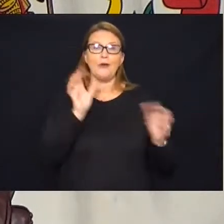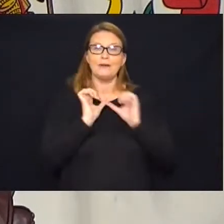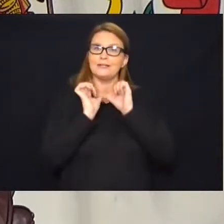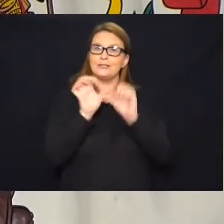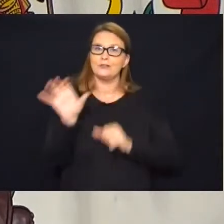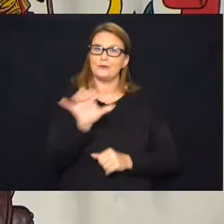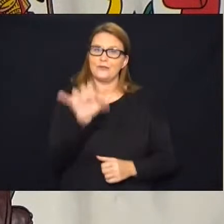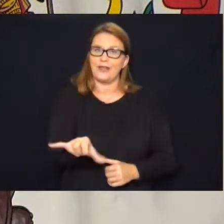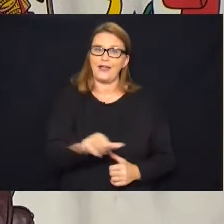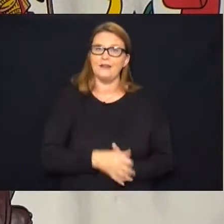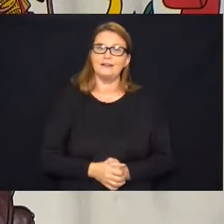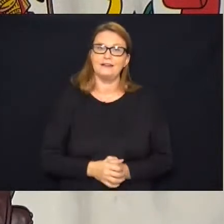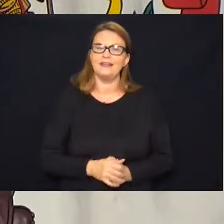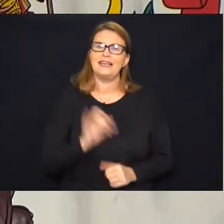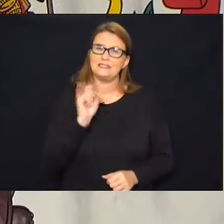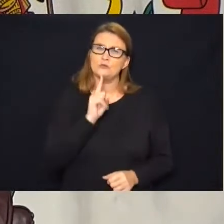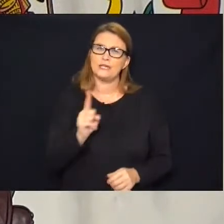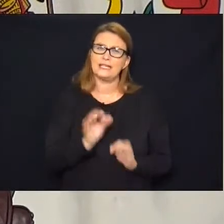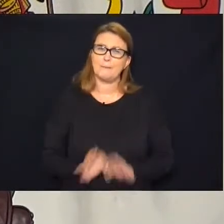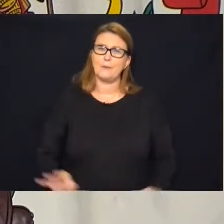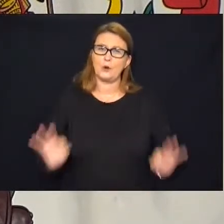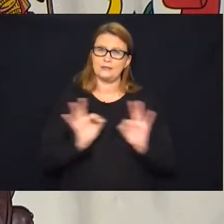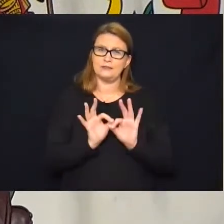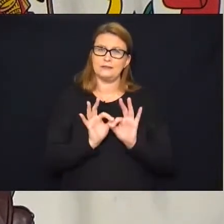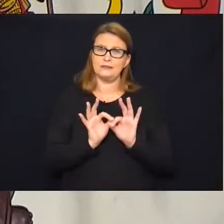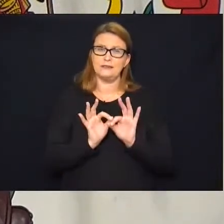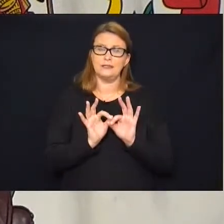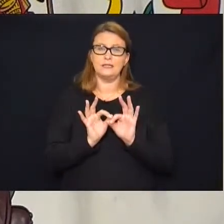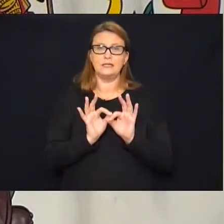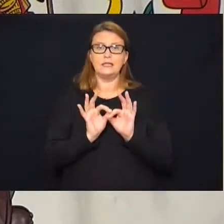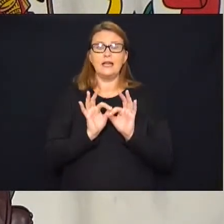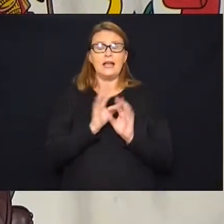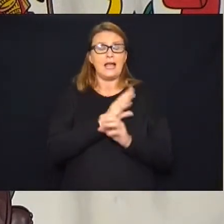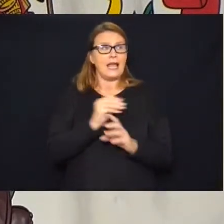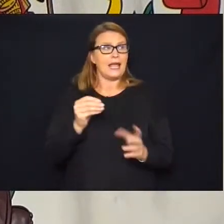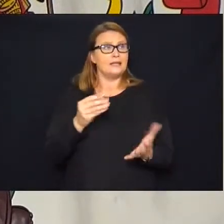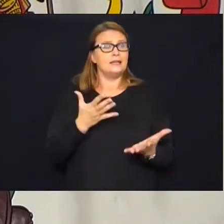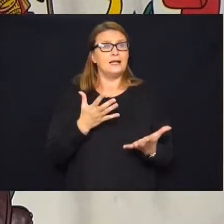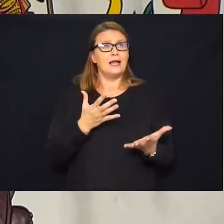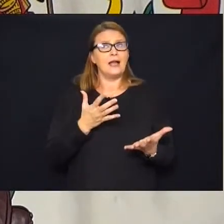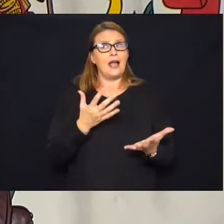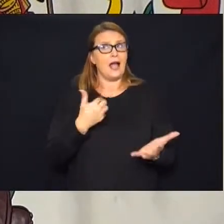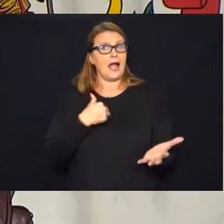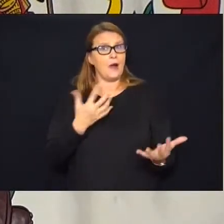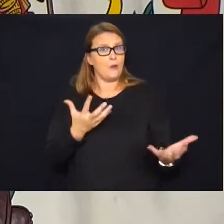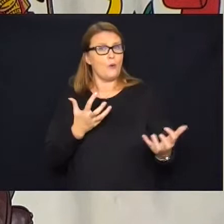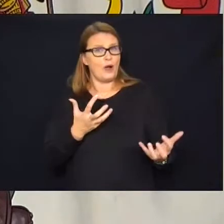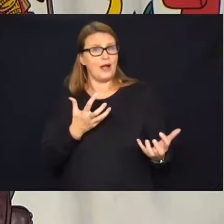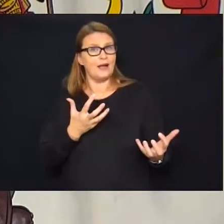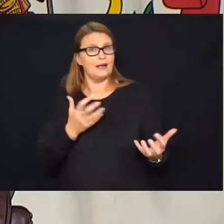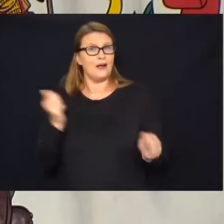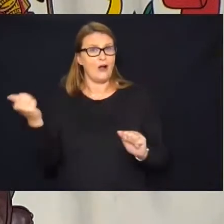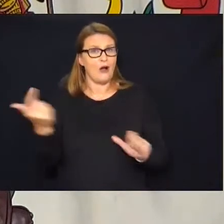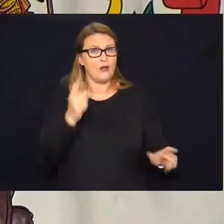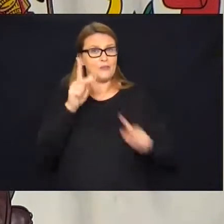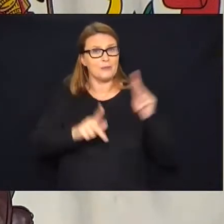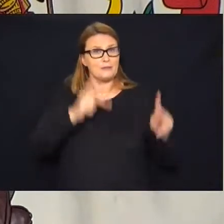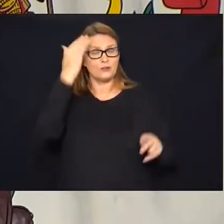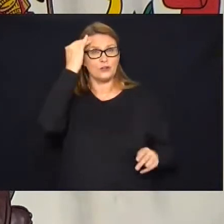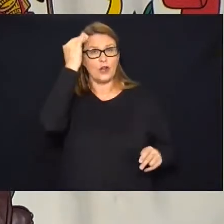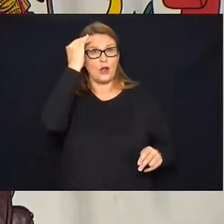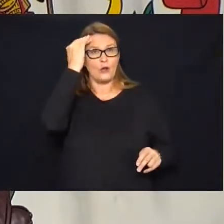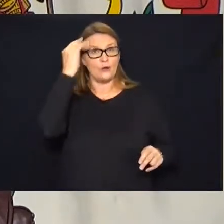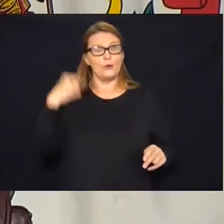do, because it's that important. And with all in me, I want everyone to know that we